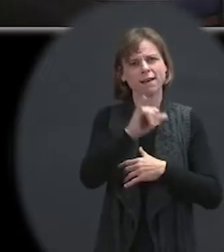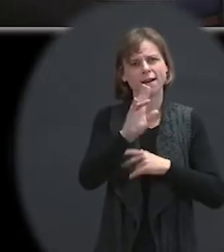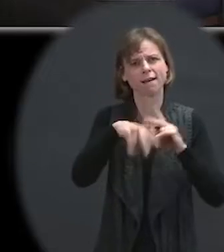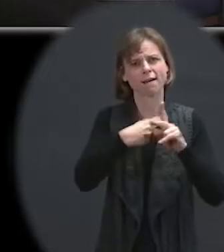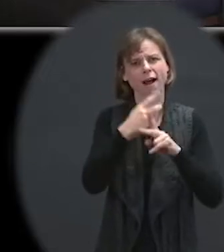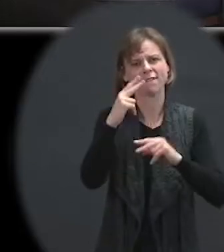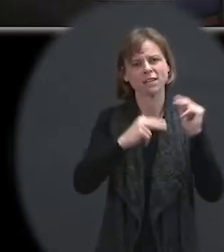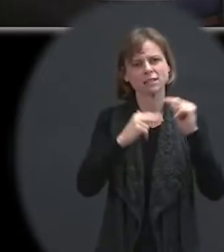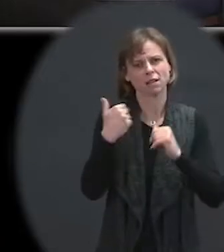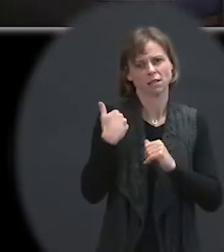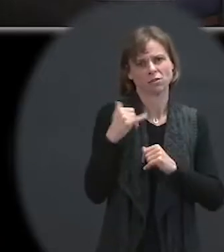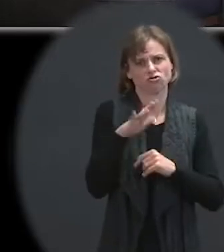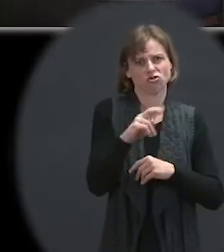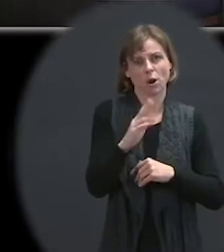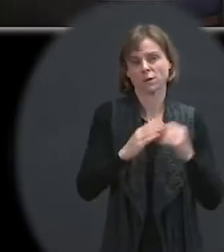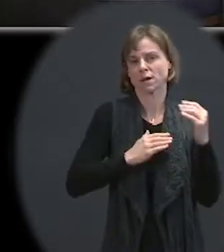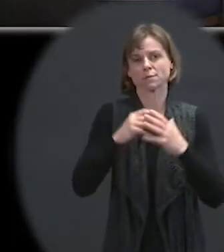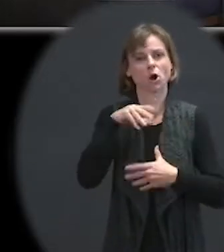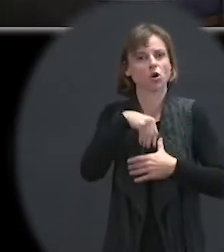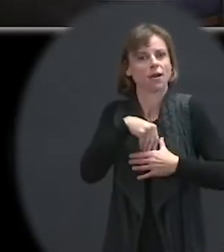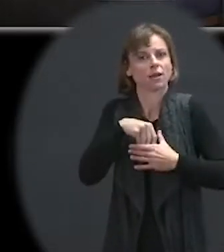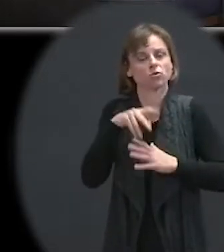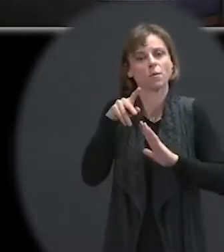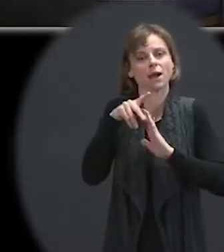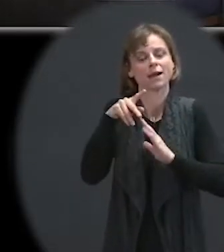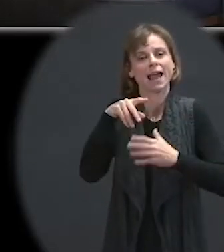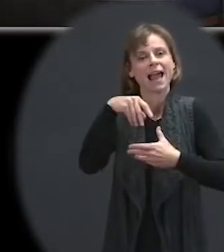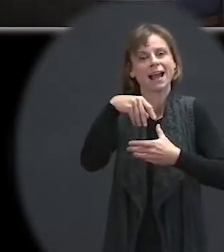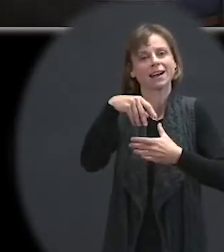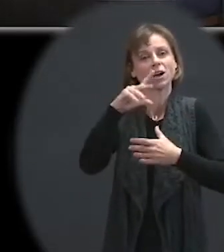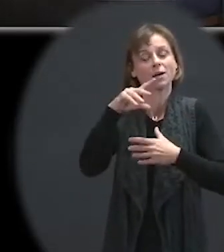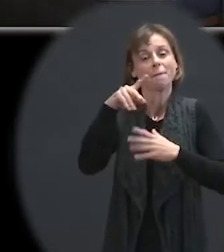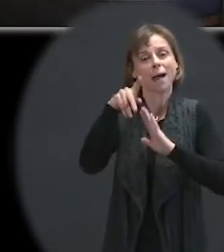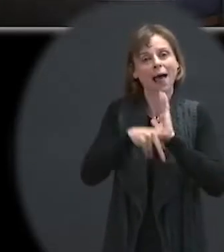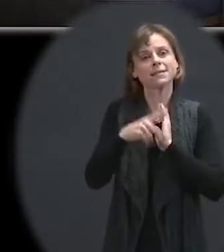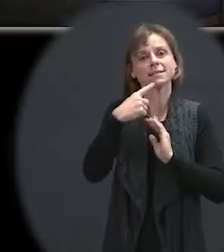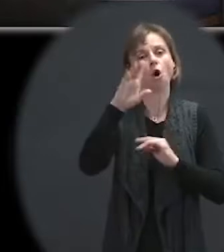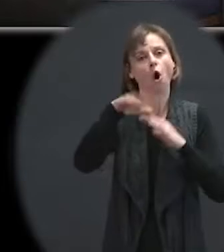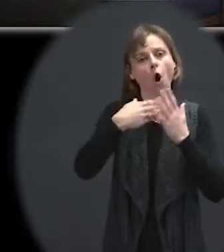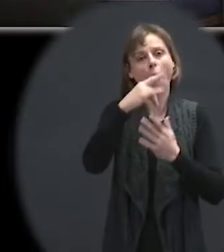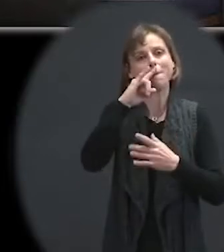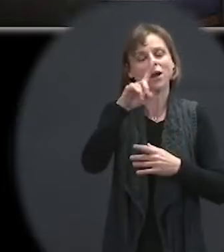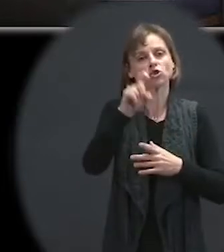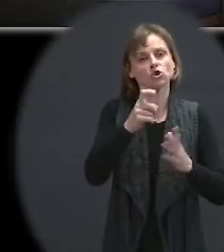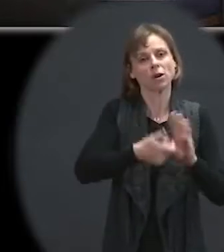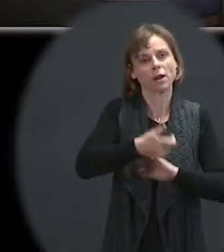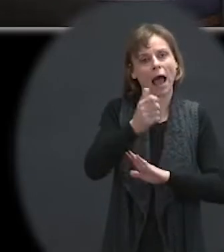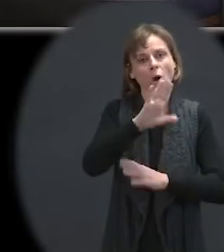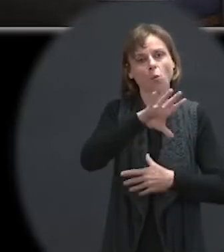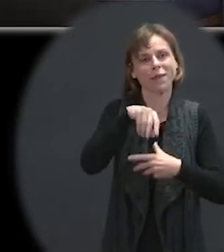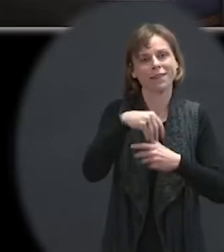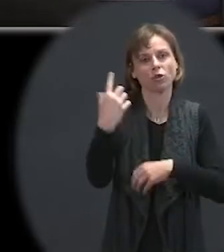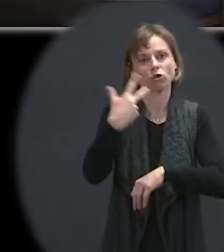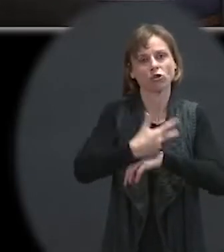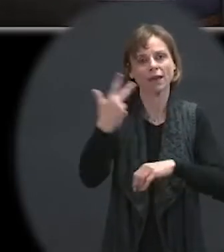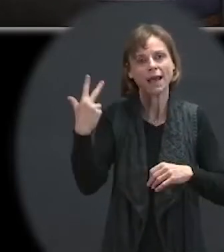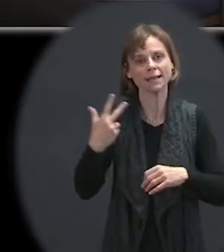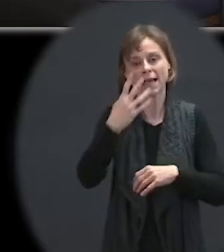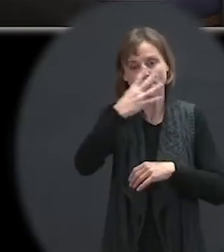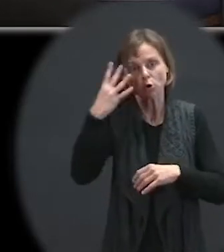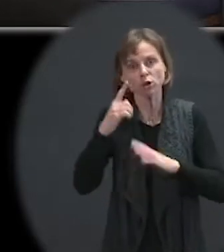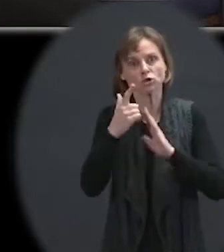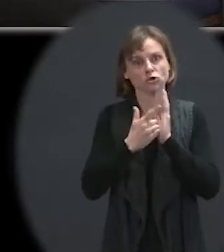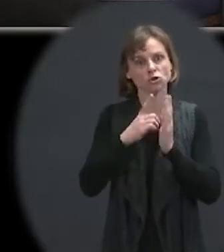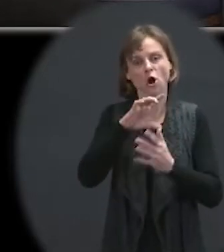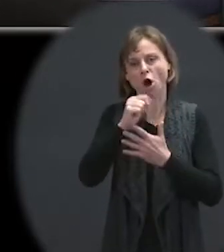in January, despite internal policy dictating that all minors should get out within 3 days. Immigration attorneys that work with these kids,